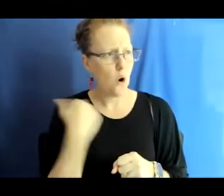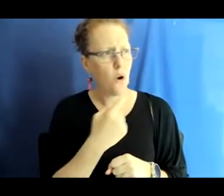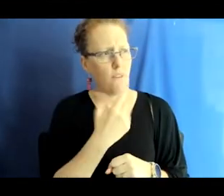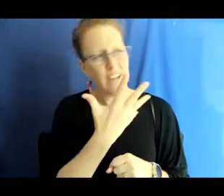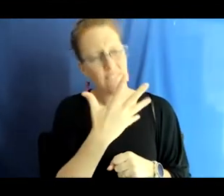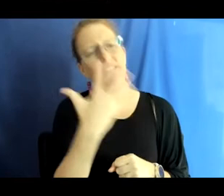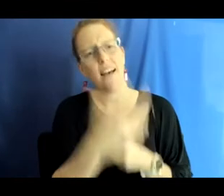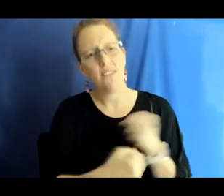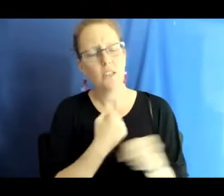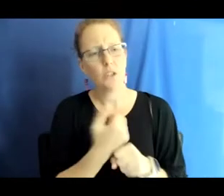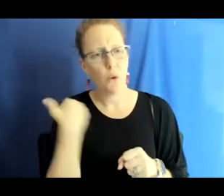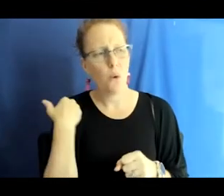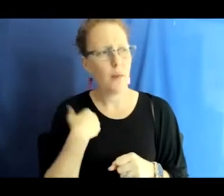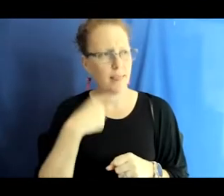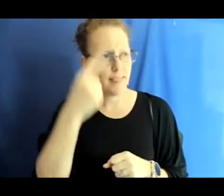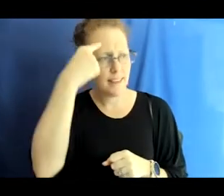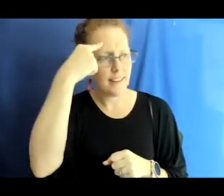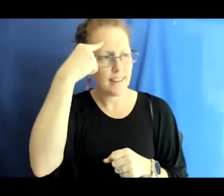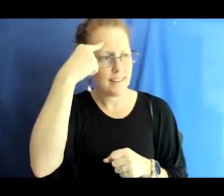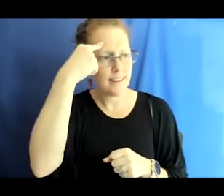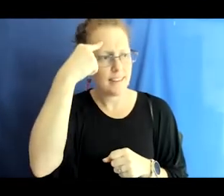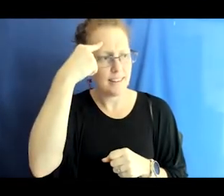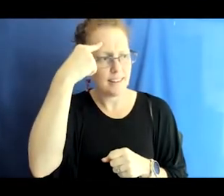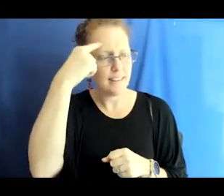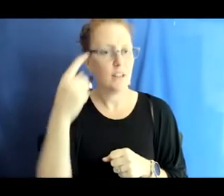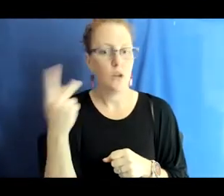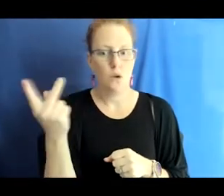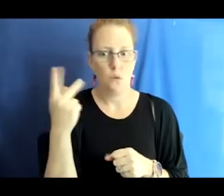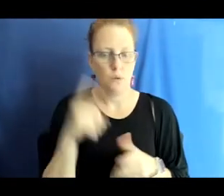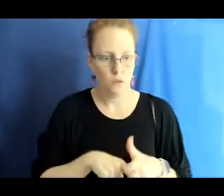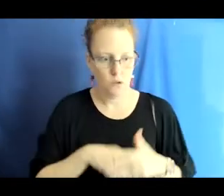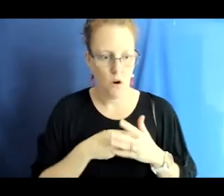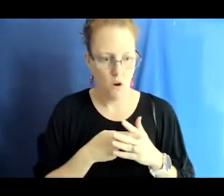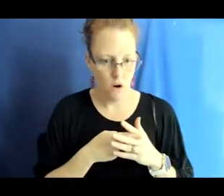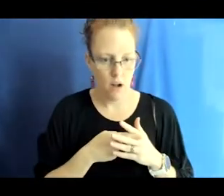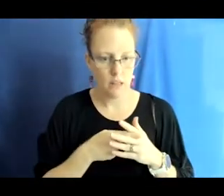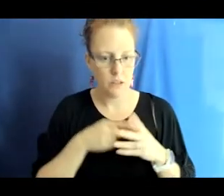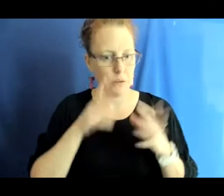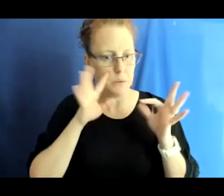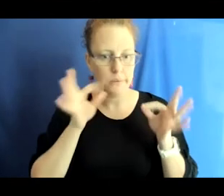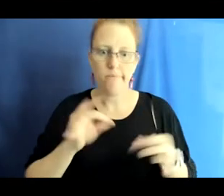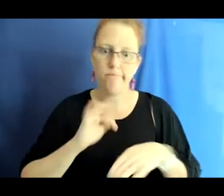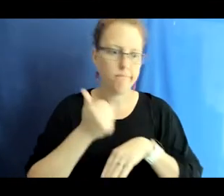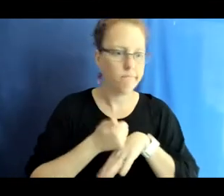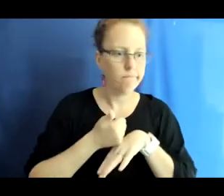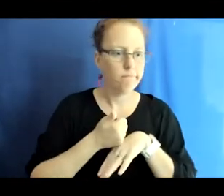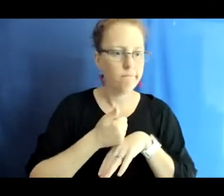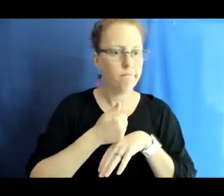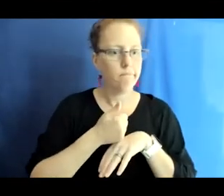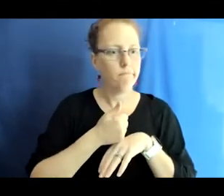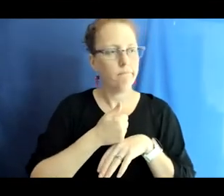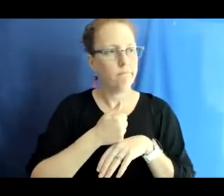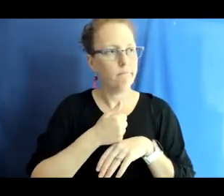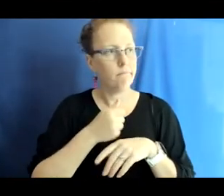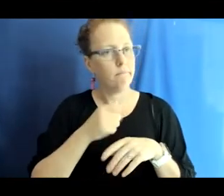five. Maybe it's like 5 years ago that we actually like decided to like give it a go, and just, you know,